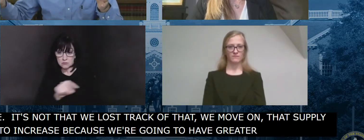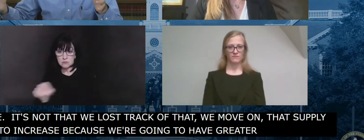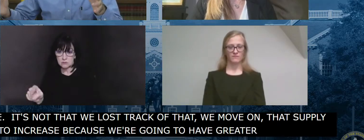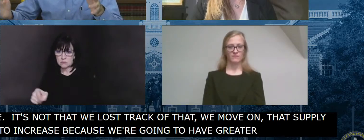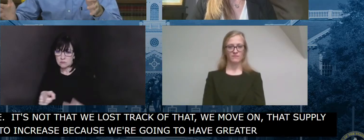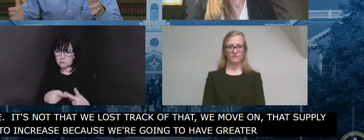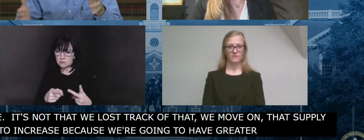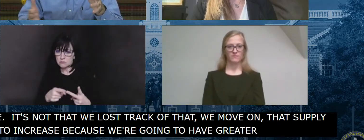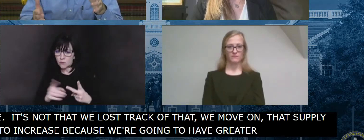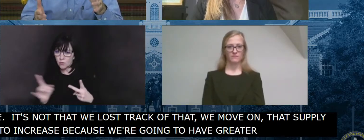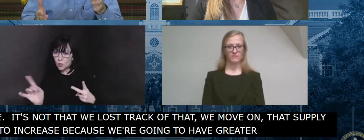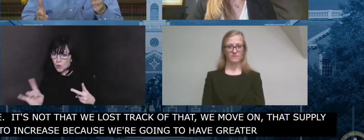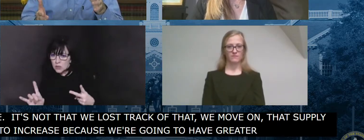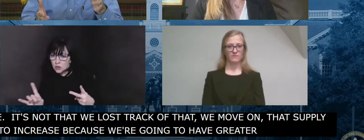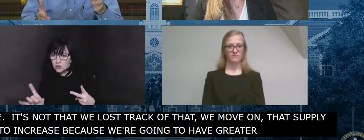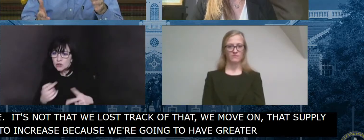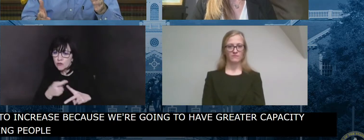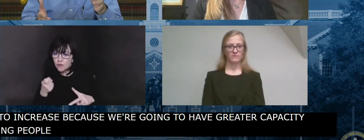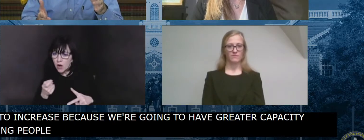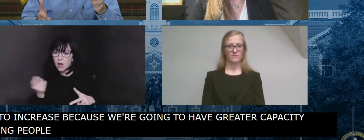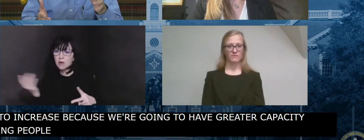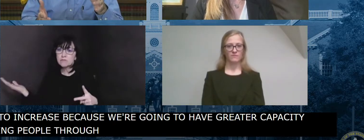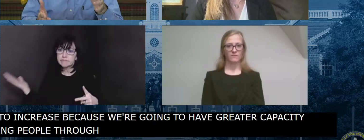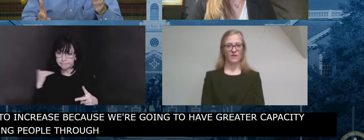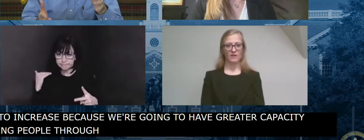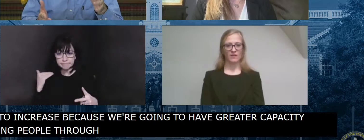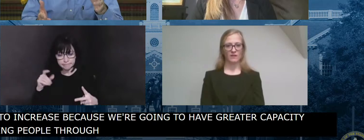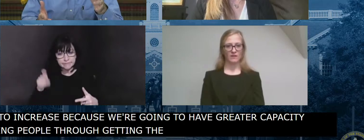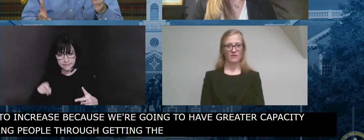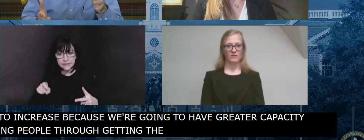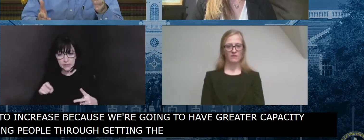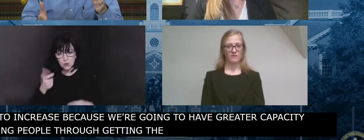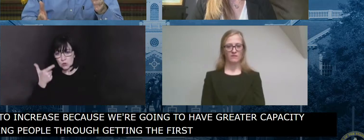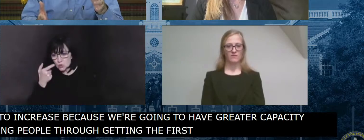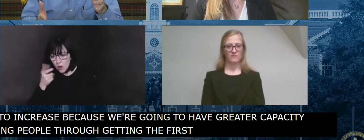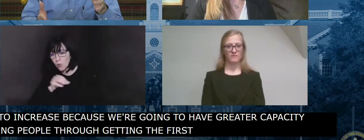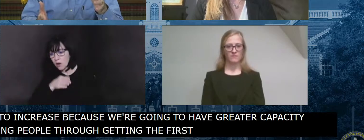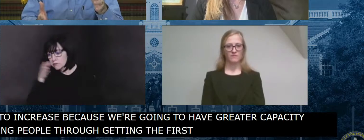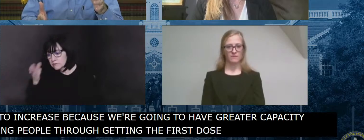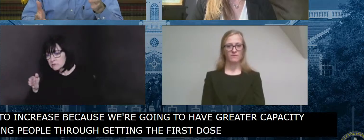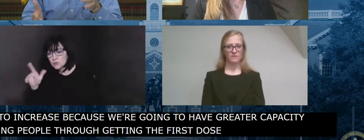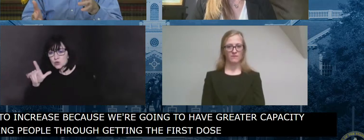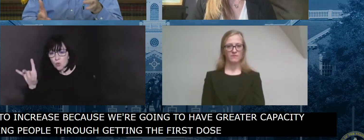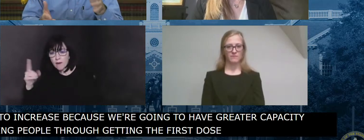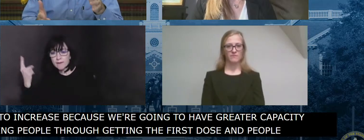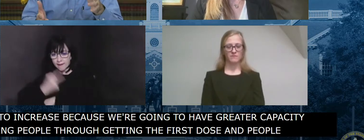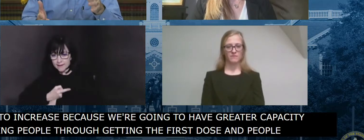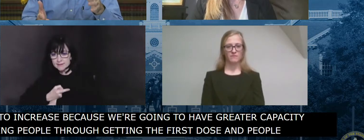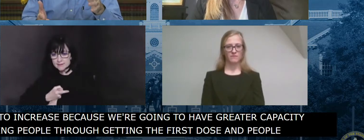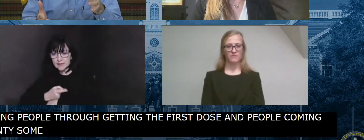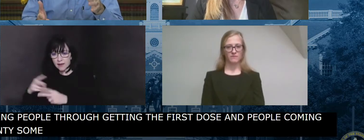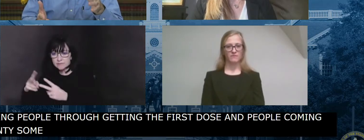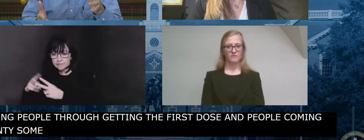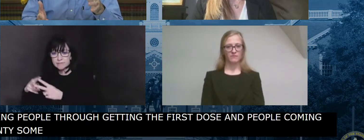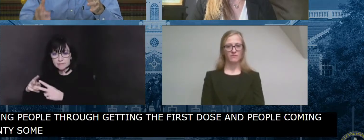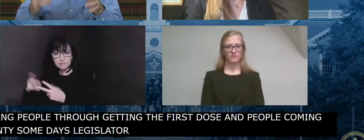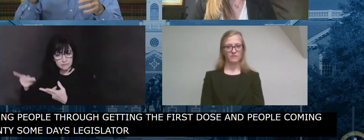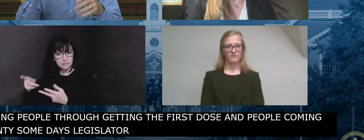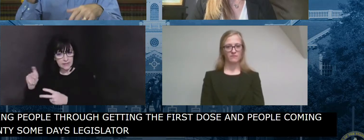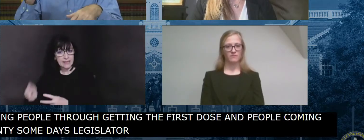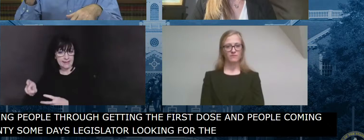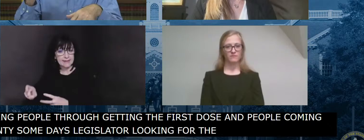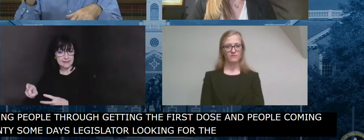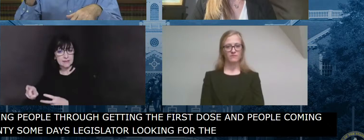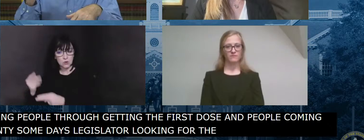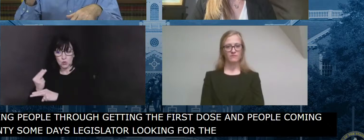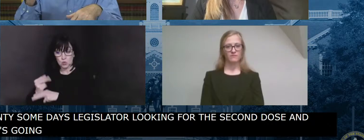people coming on 20 some days later looking for the second dose, and that's going to take up some of that capacity. So